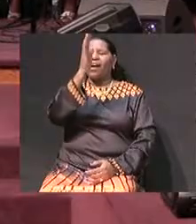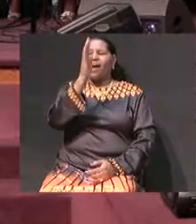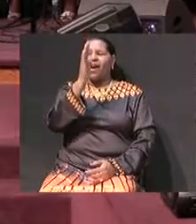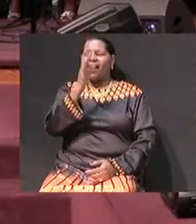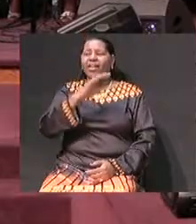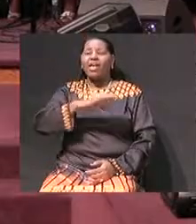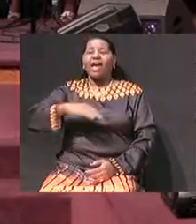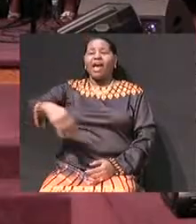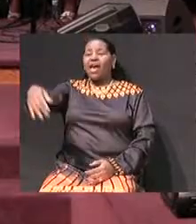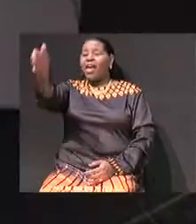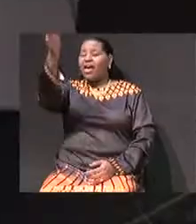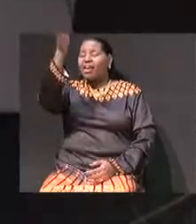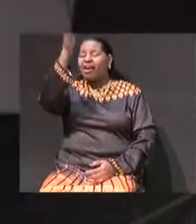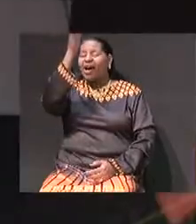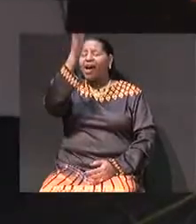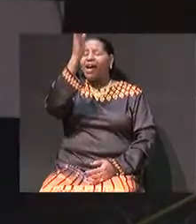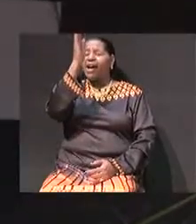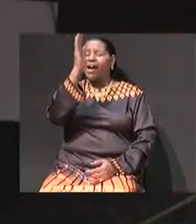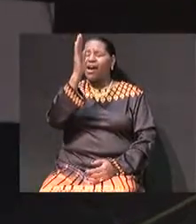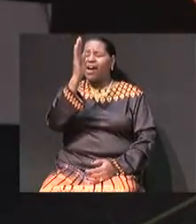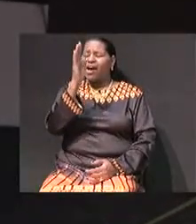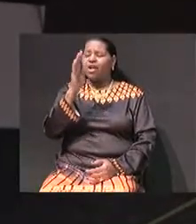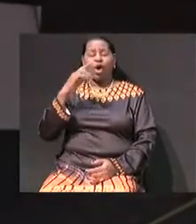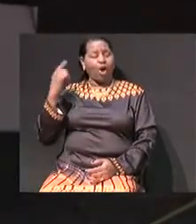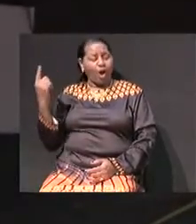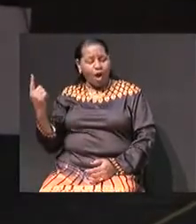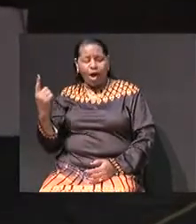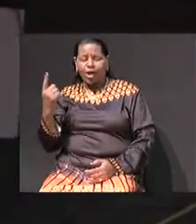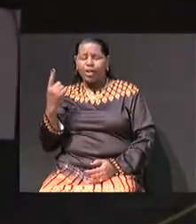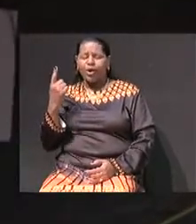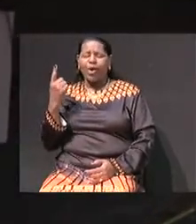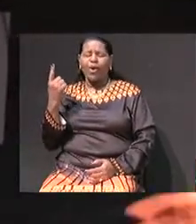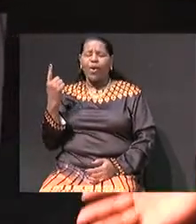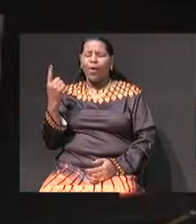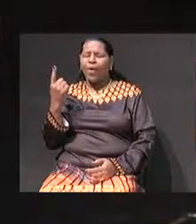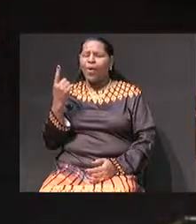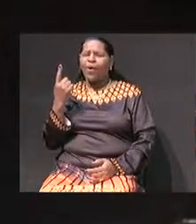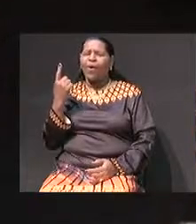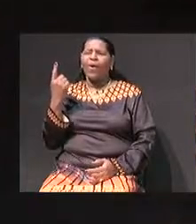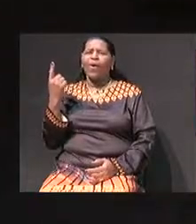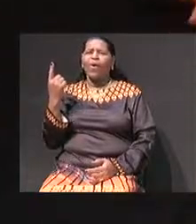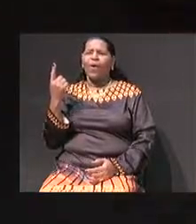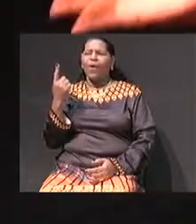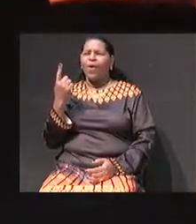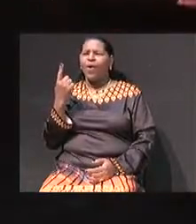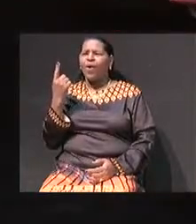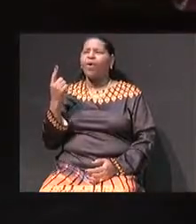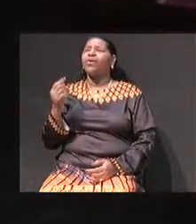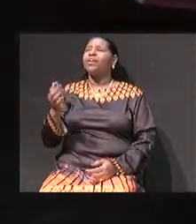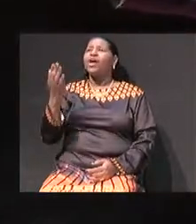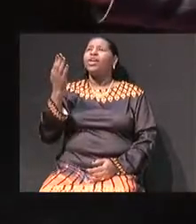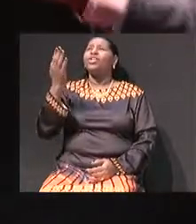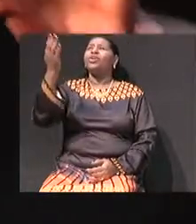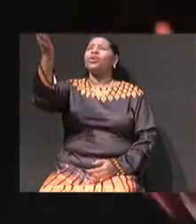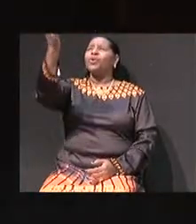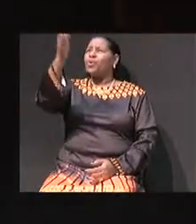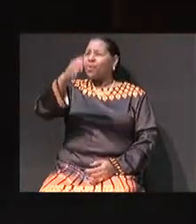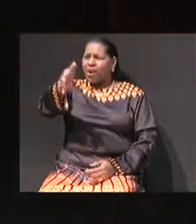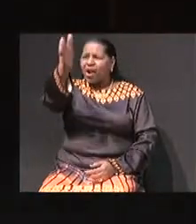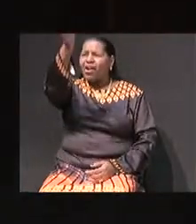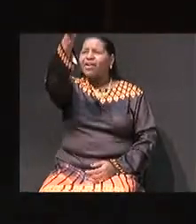We declare you are God and God alone. Hallelujah. You are